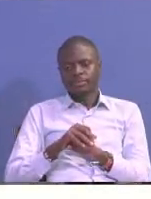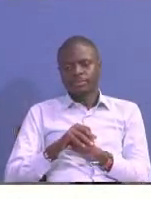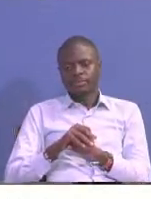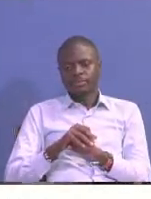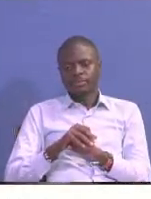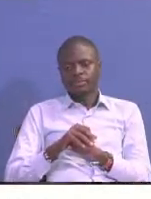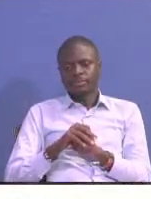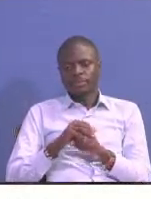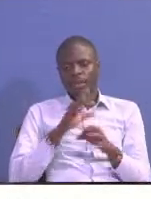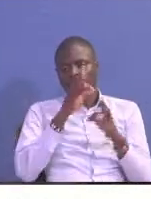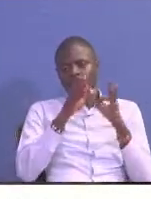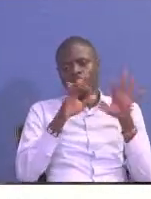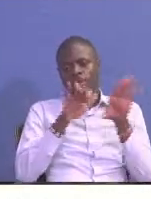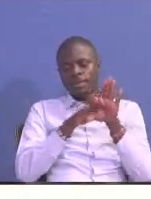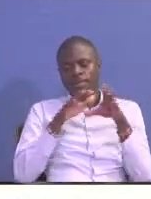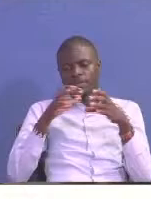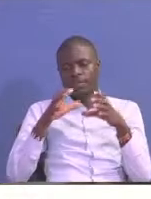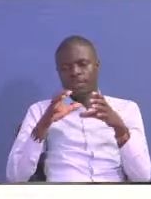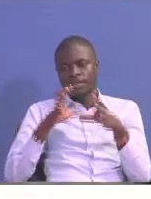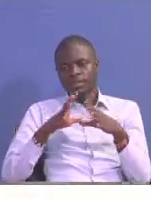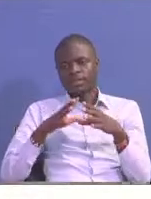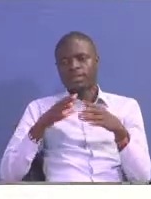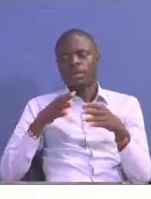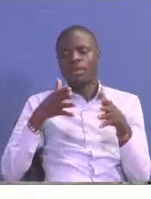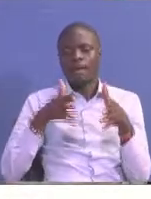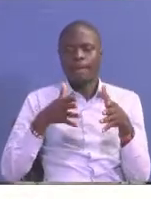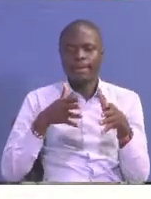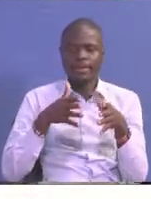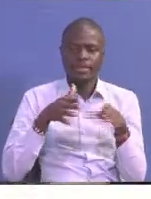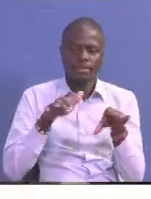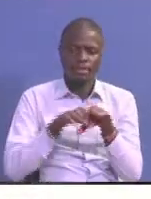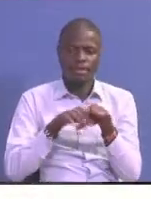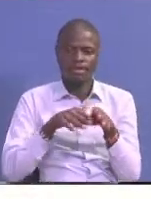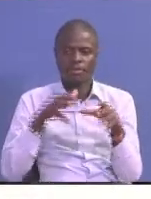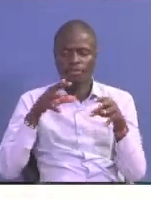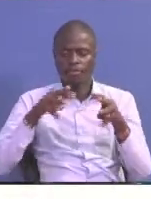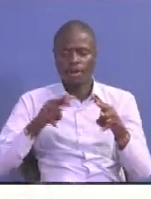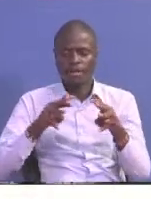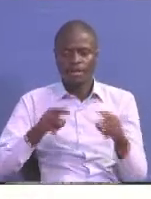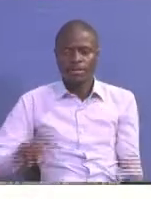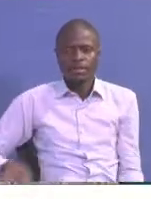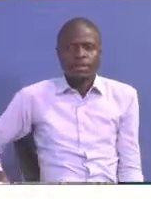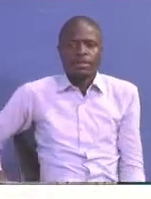Followed by members of council, present members of management,